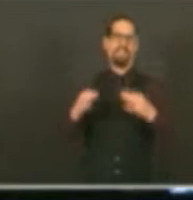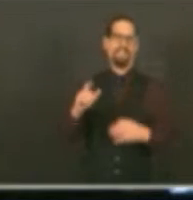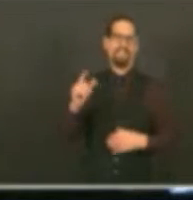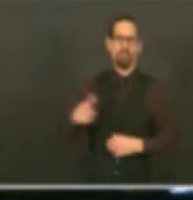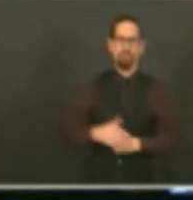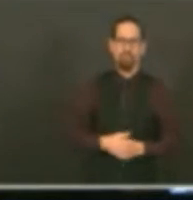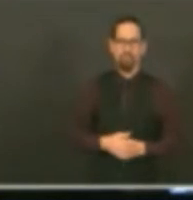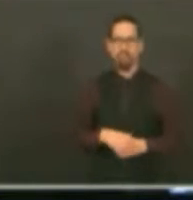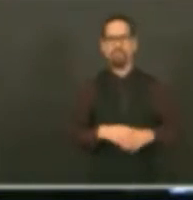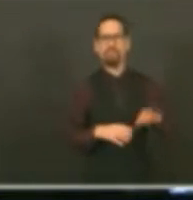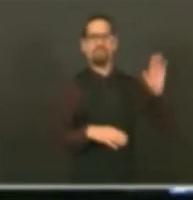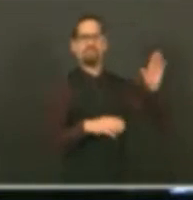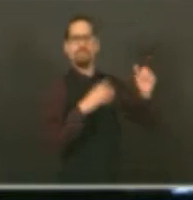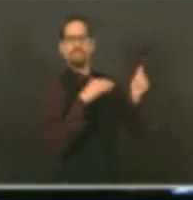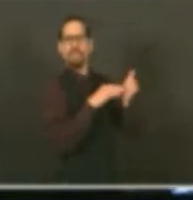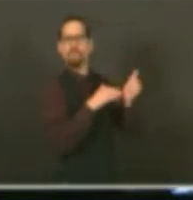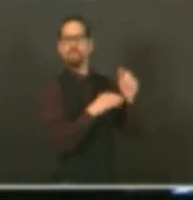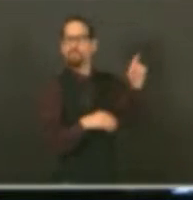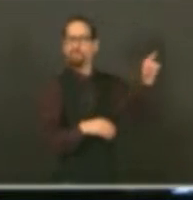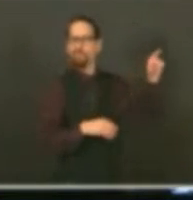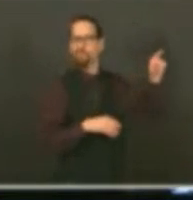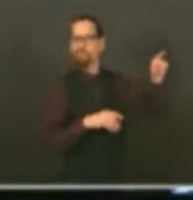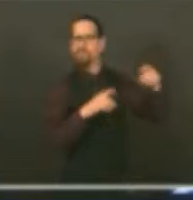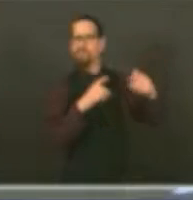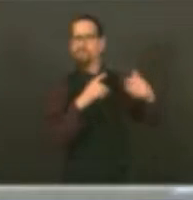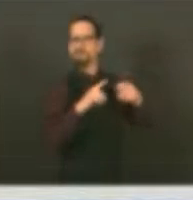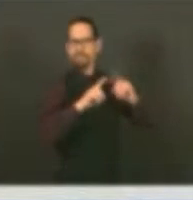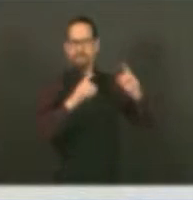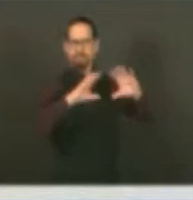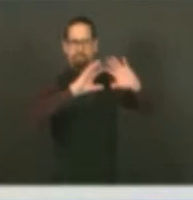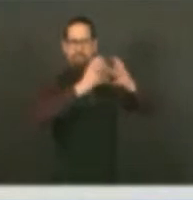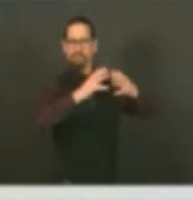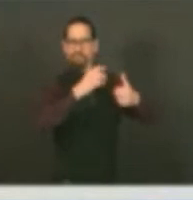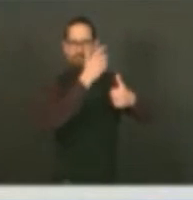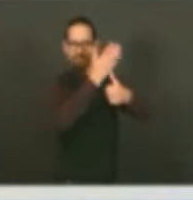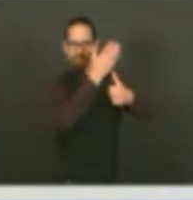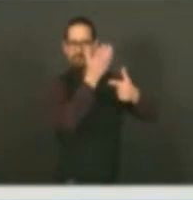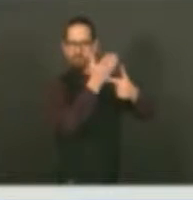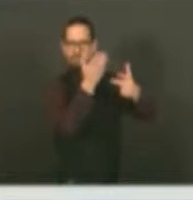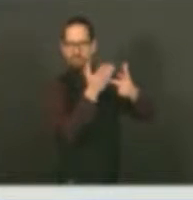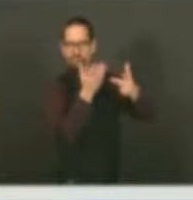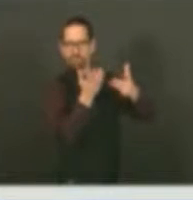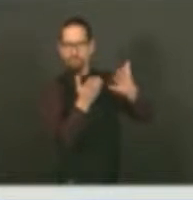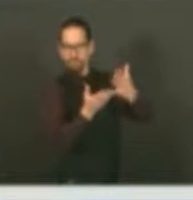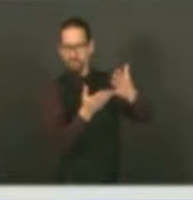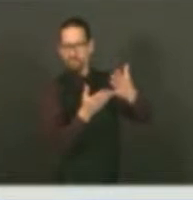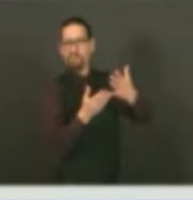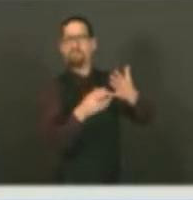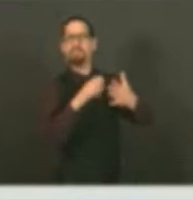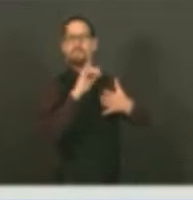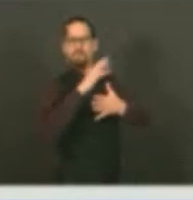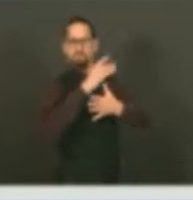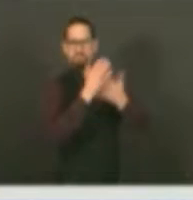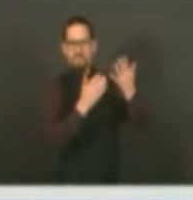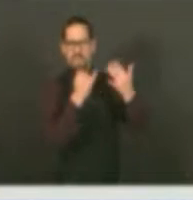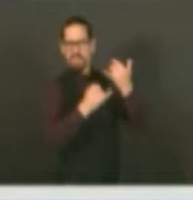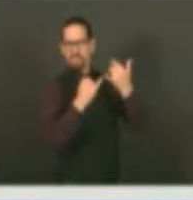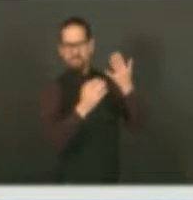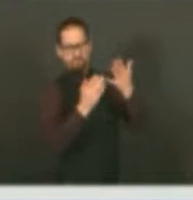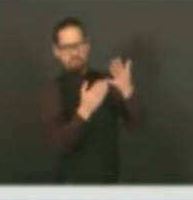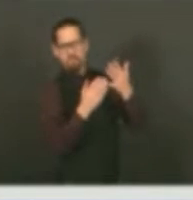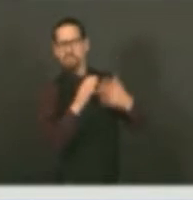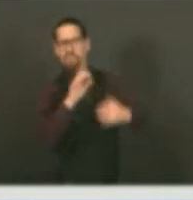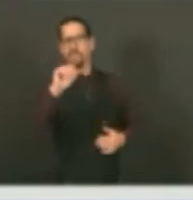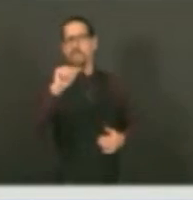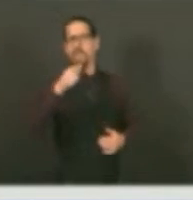correctly, I fall April to June, and unless something's done. But apparently